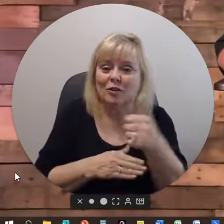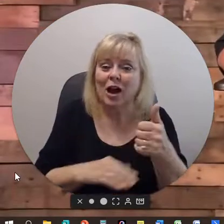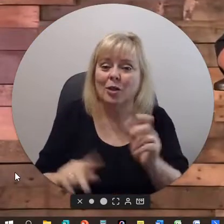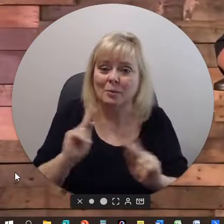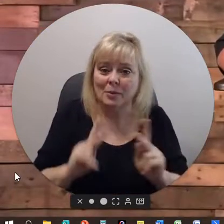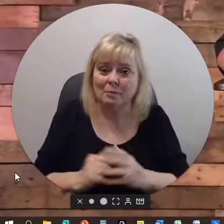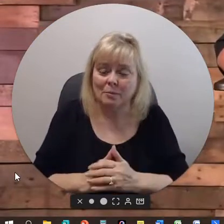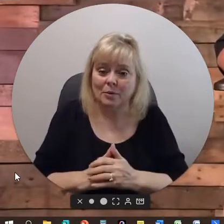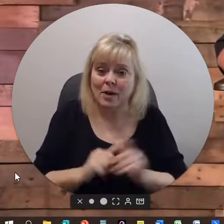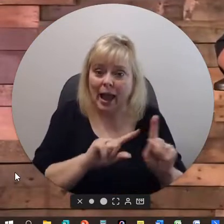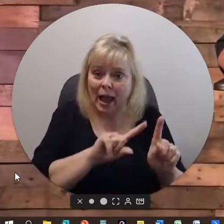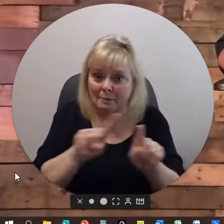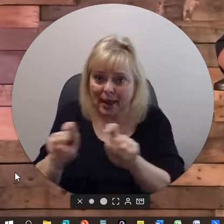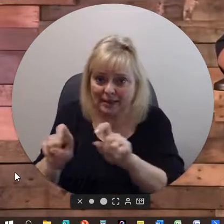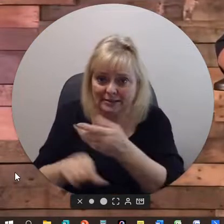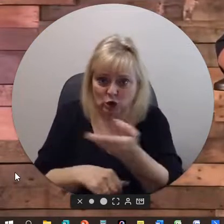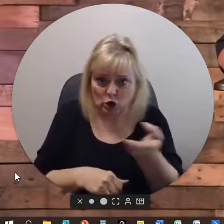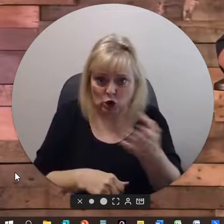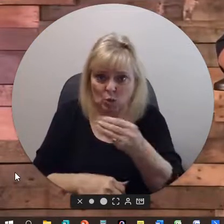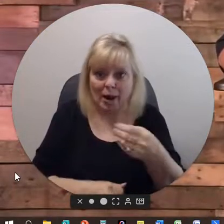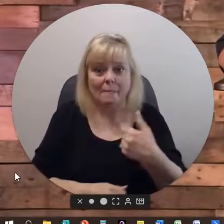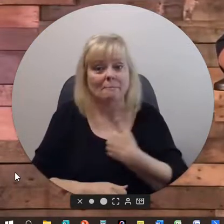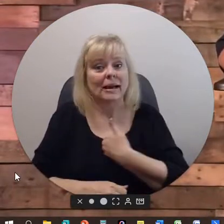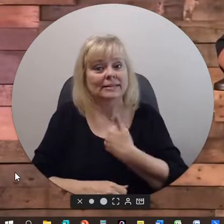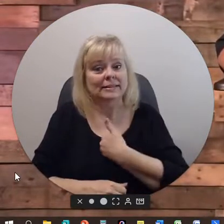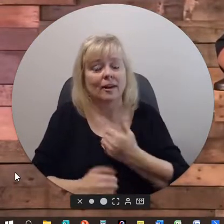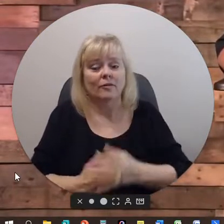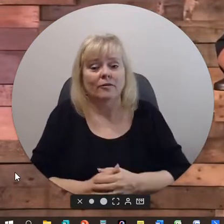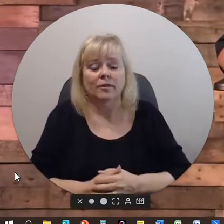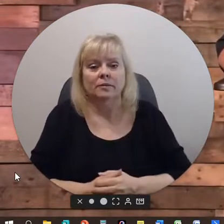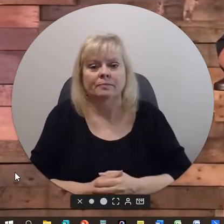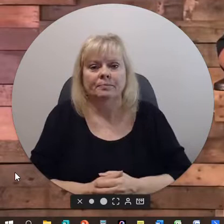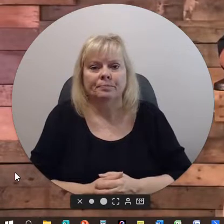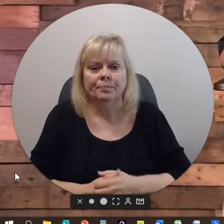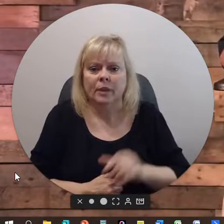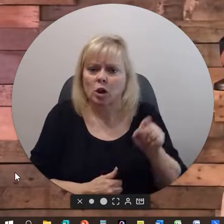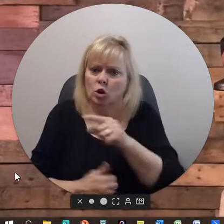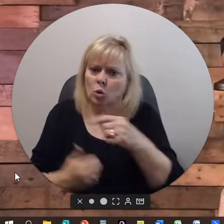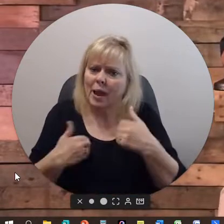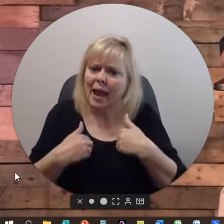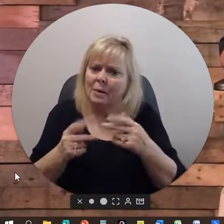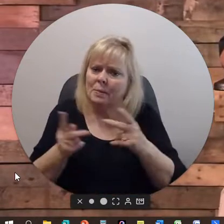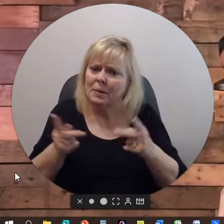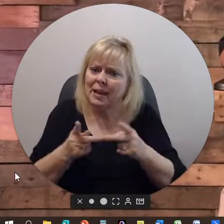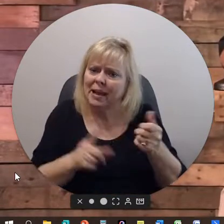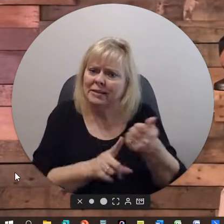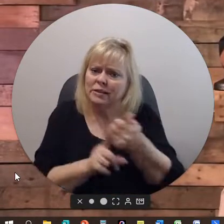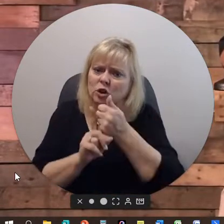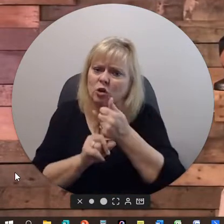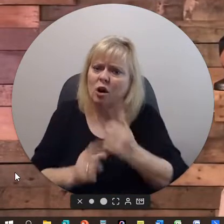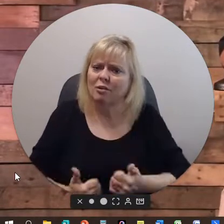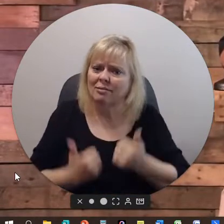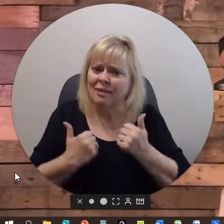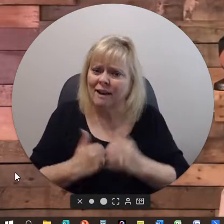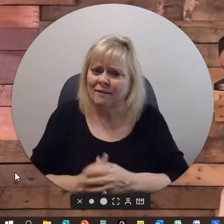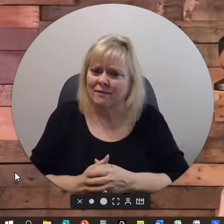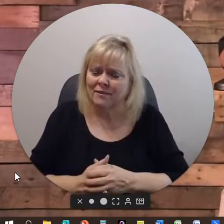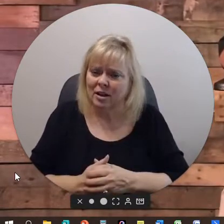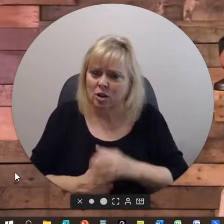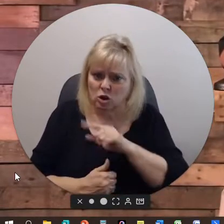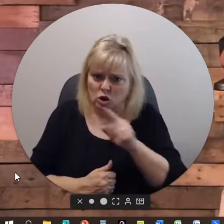and I asked myself, do you have places in your own life that you can name and